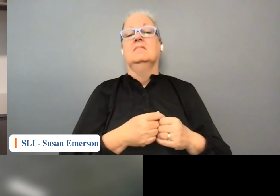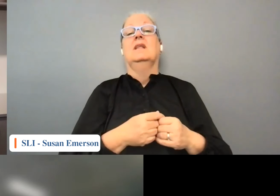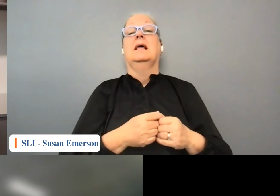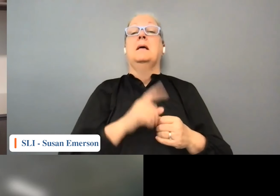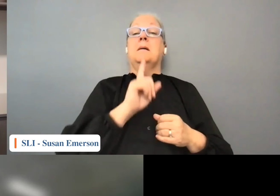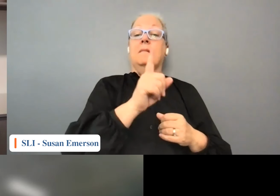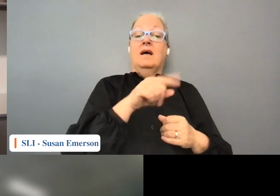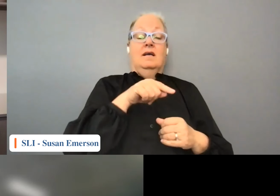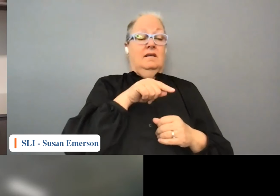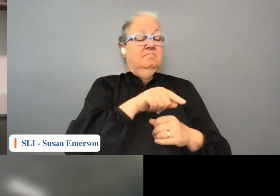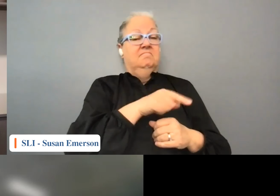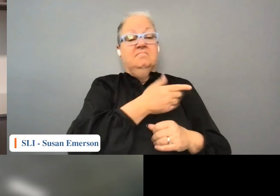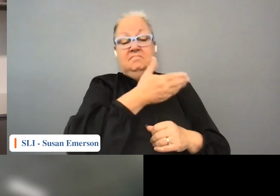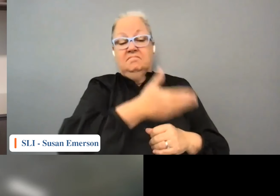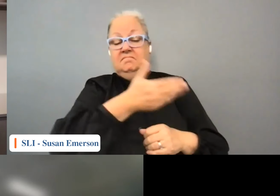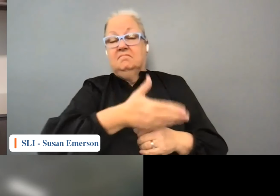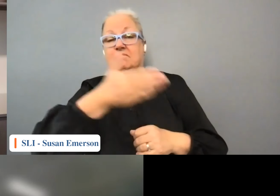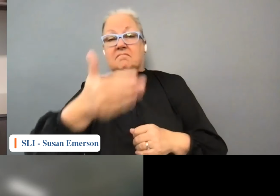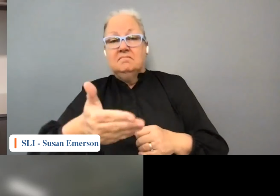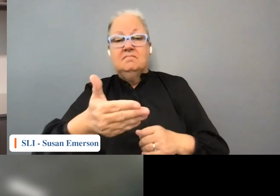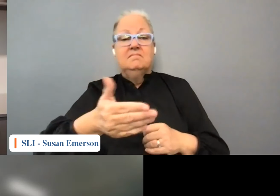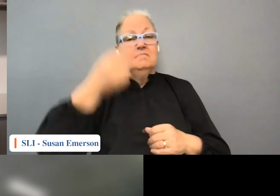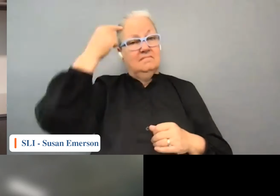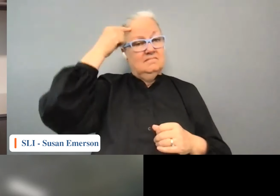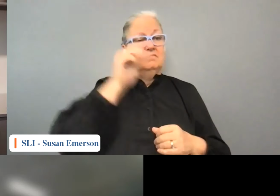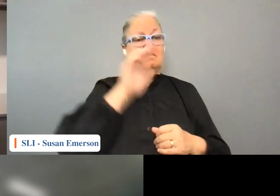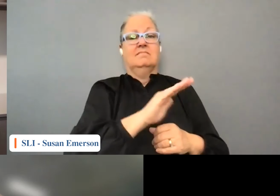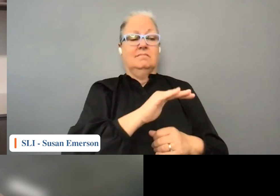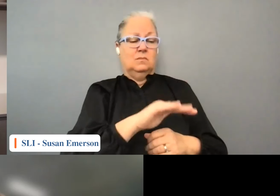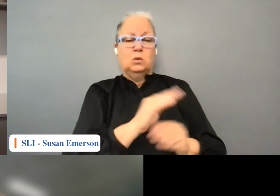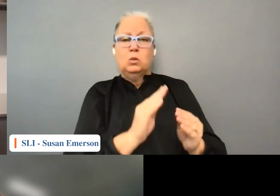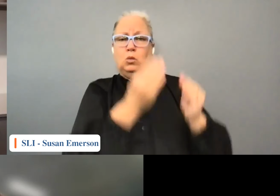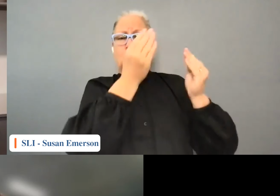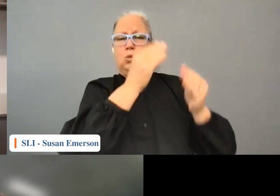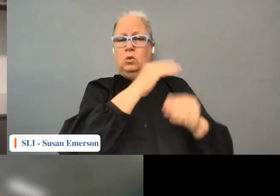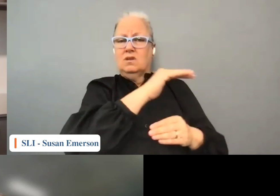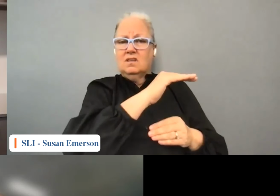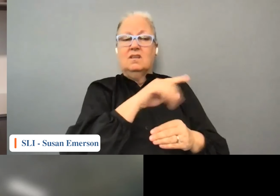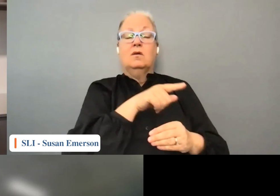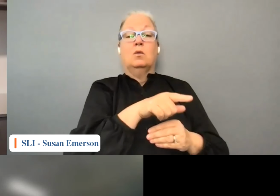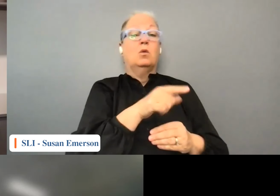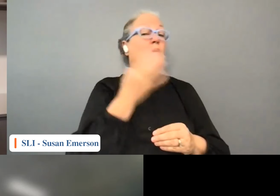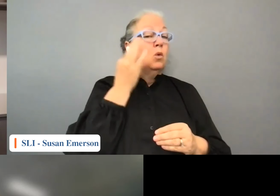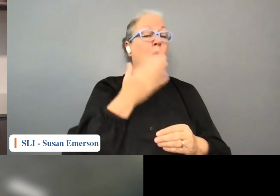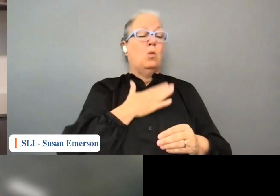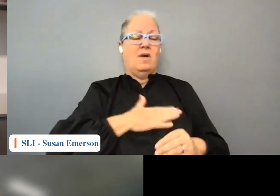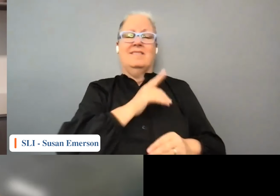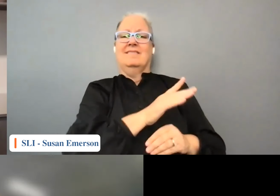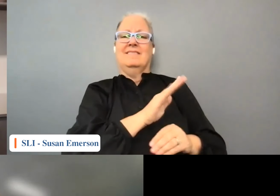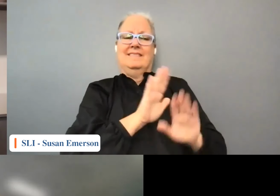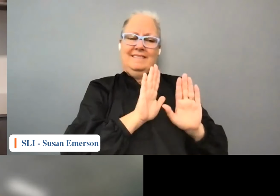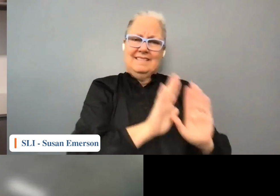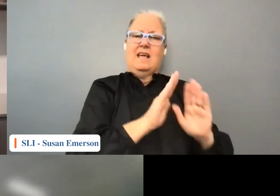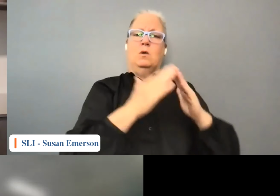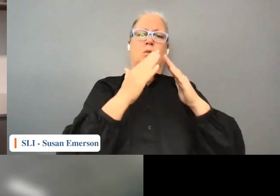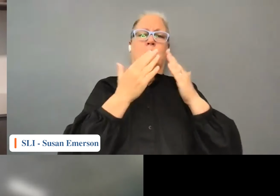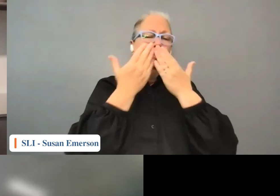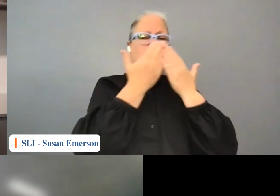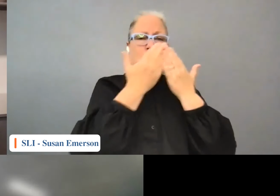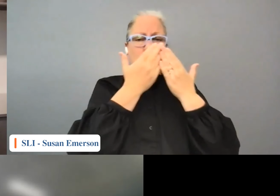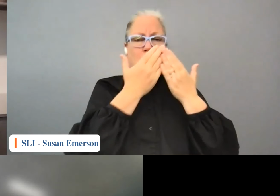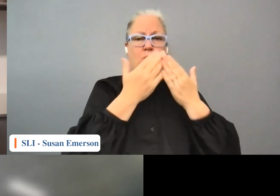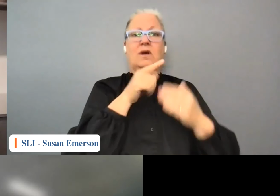life cycle in terms of during adolescence to help girls stay at school, which is a protective factor